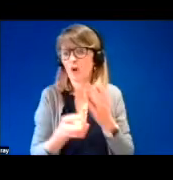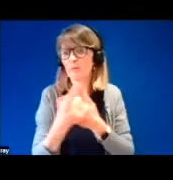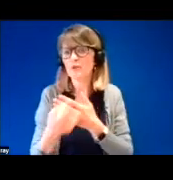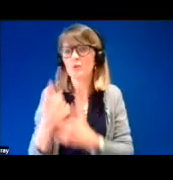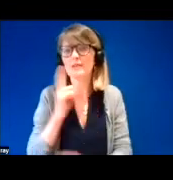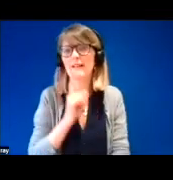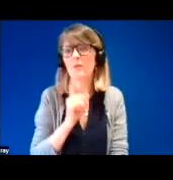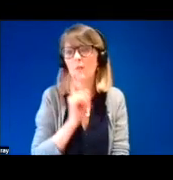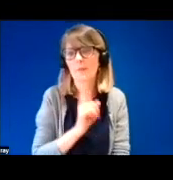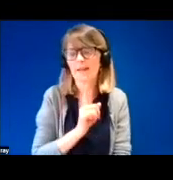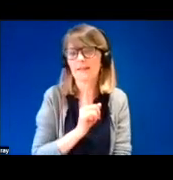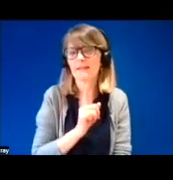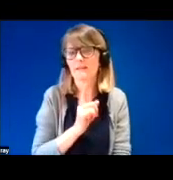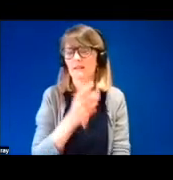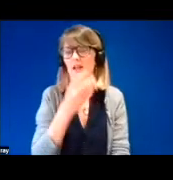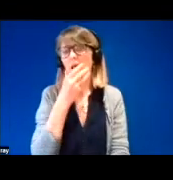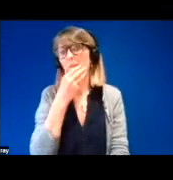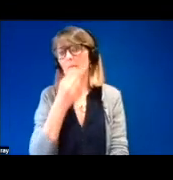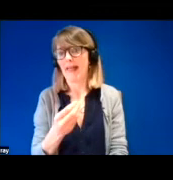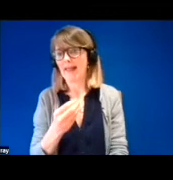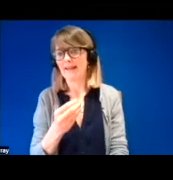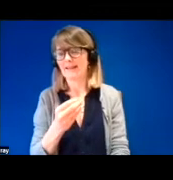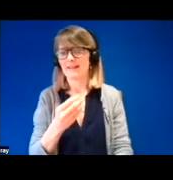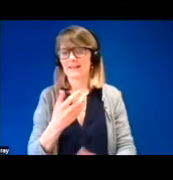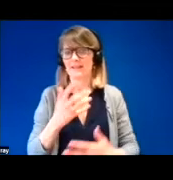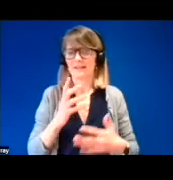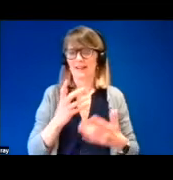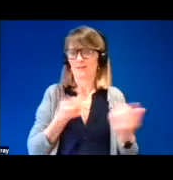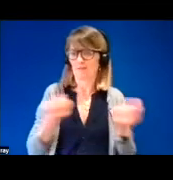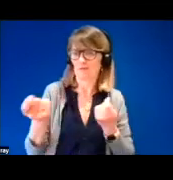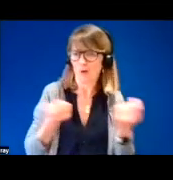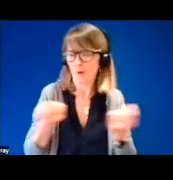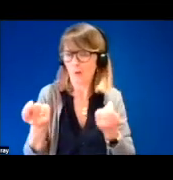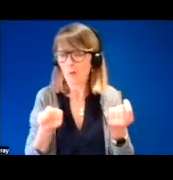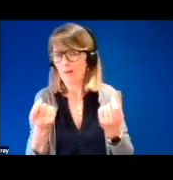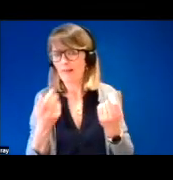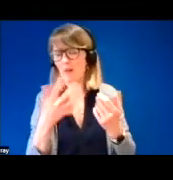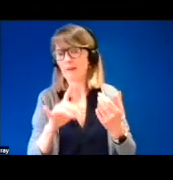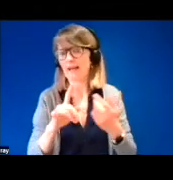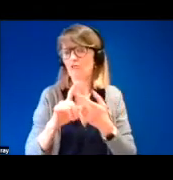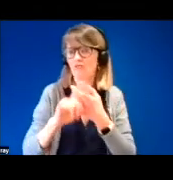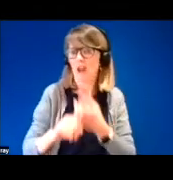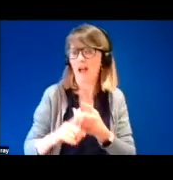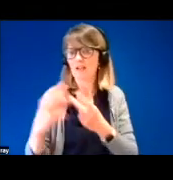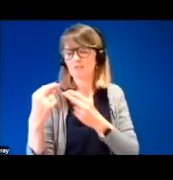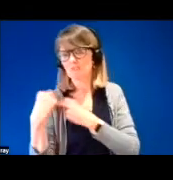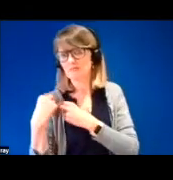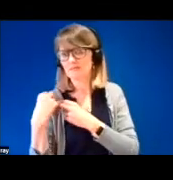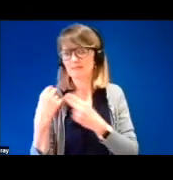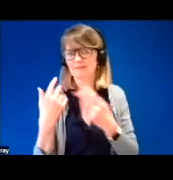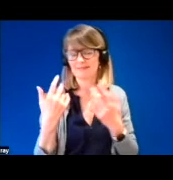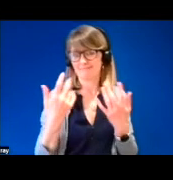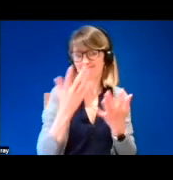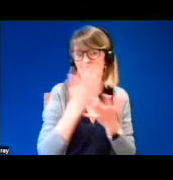Men are inevitably the gatekeepers and have been relied upon figuratively and